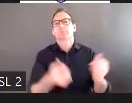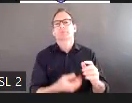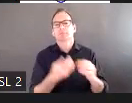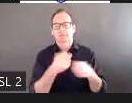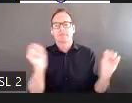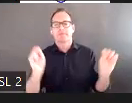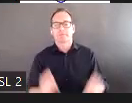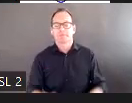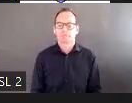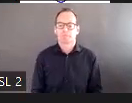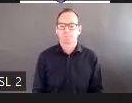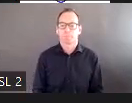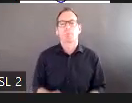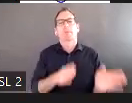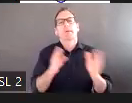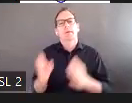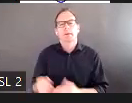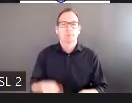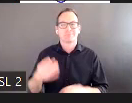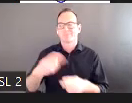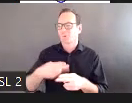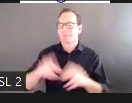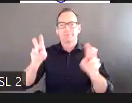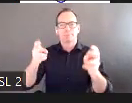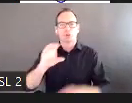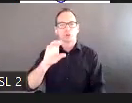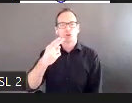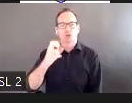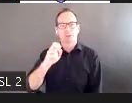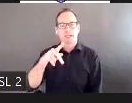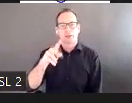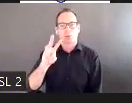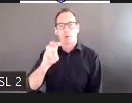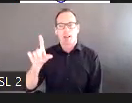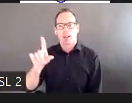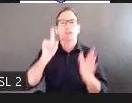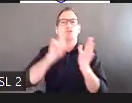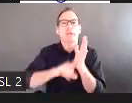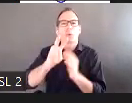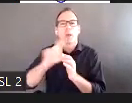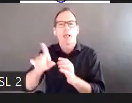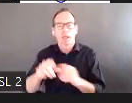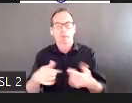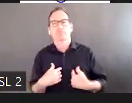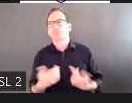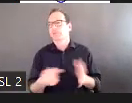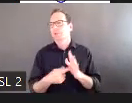Smith for the last, and I'll use Mrs. Smith quite often, the last 2 or 3 days. You need to go and check on her. And